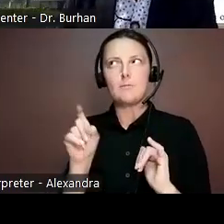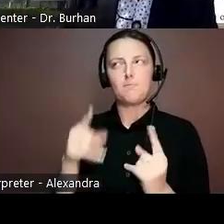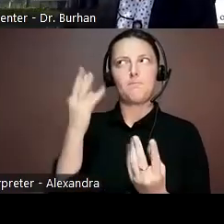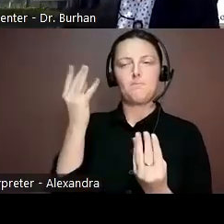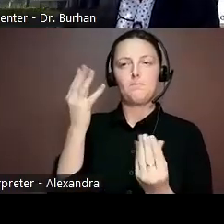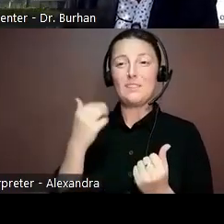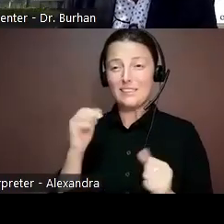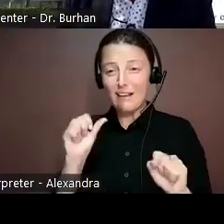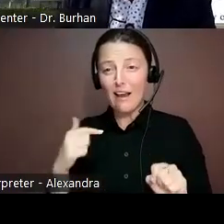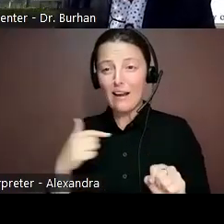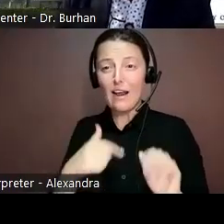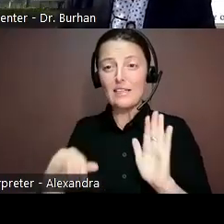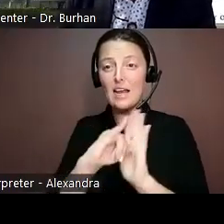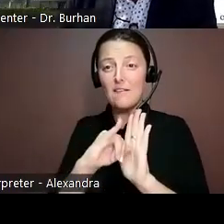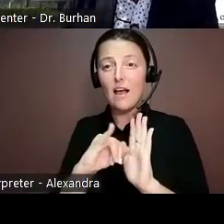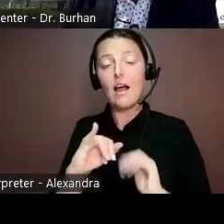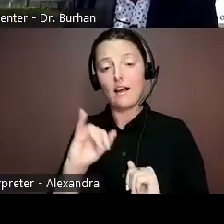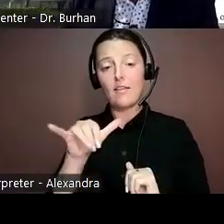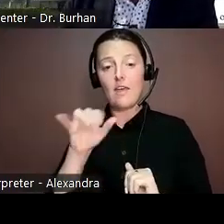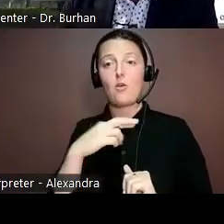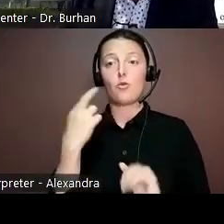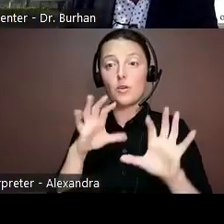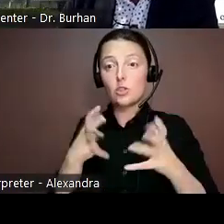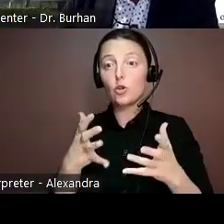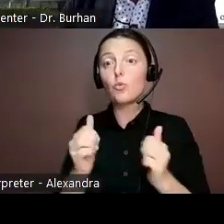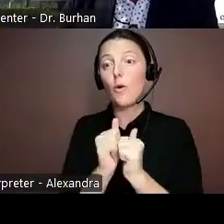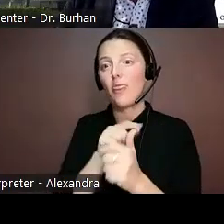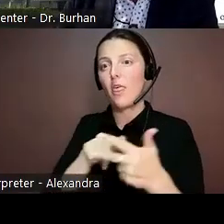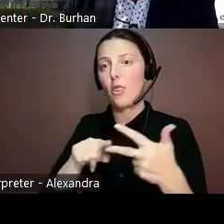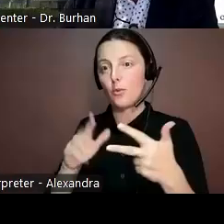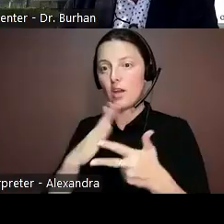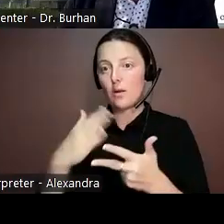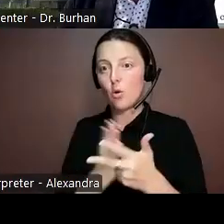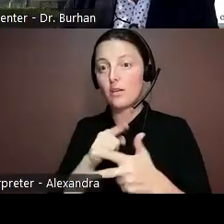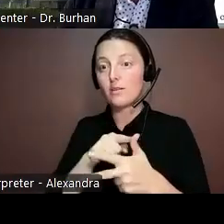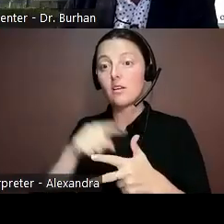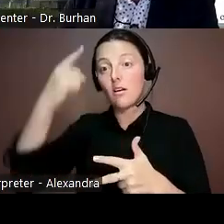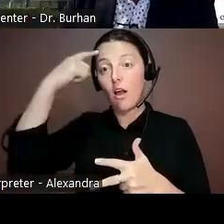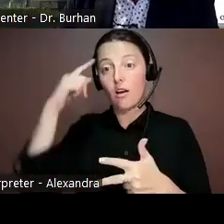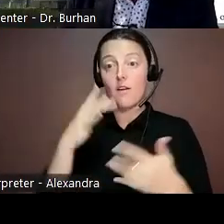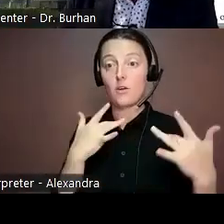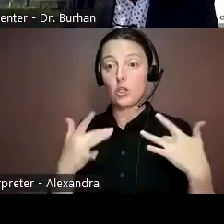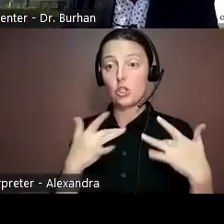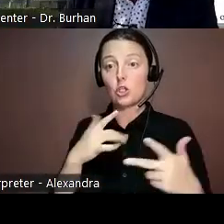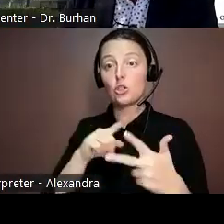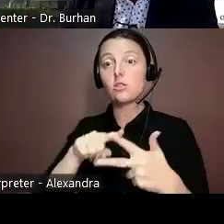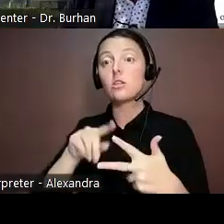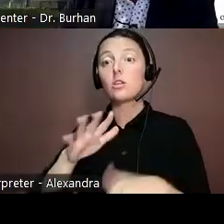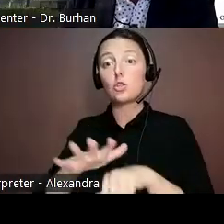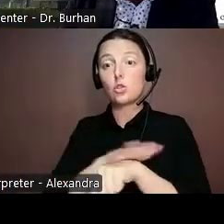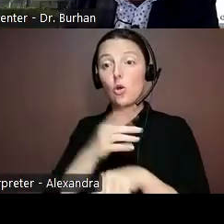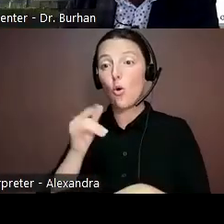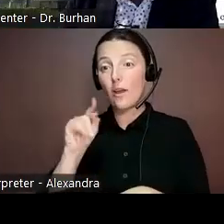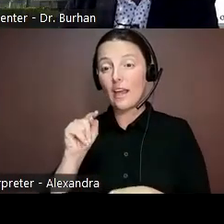risk group that has the three components, which is cognitive concerns, slow gait, especially with dual